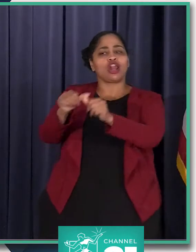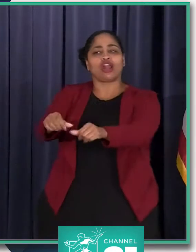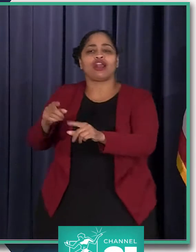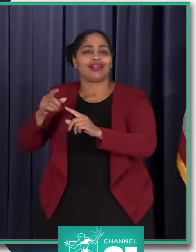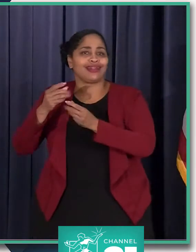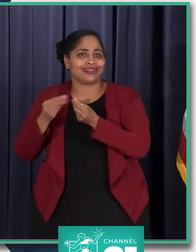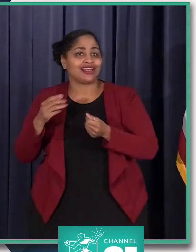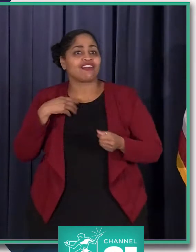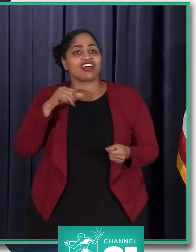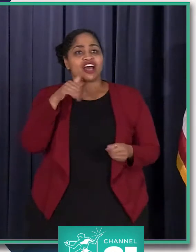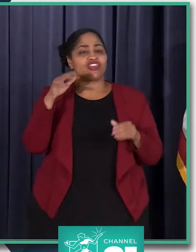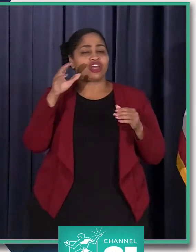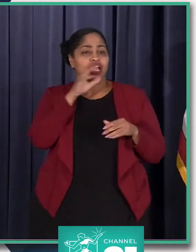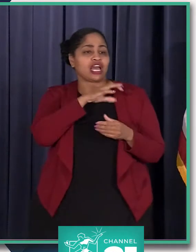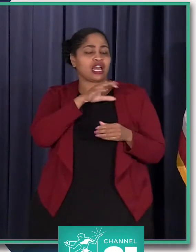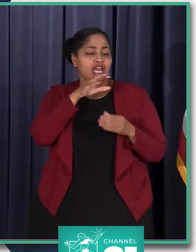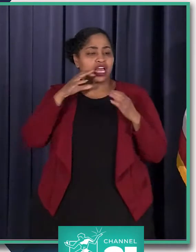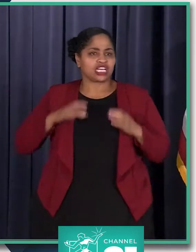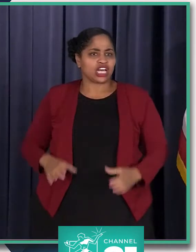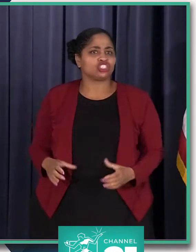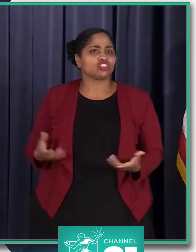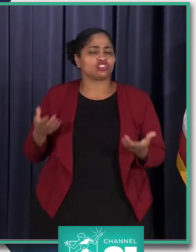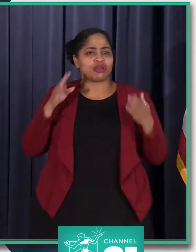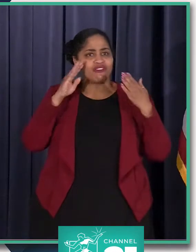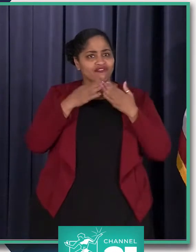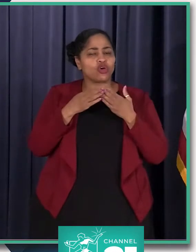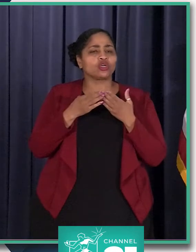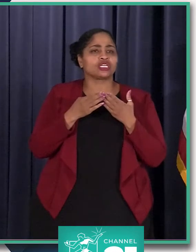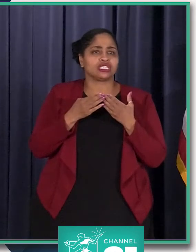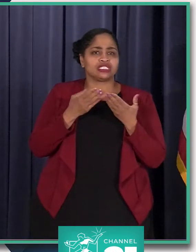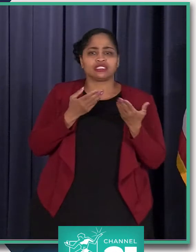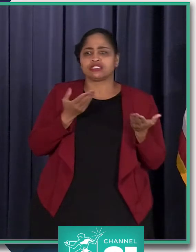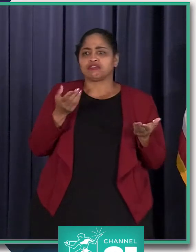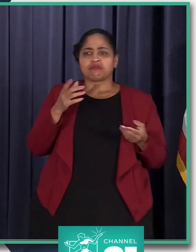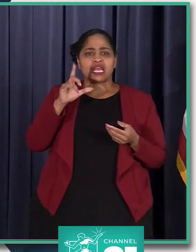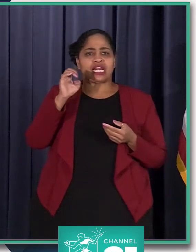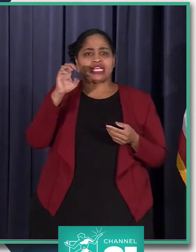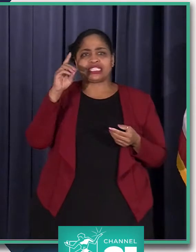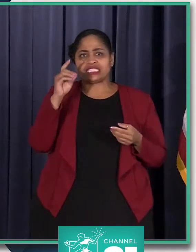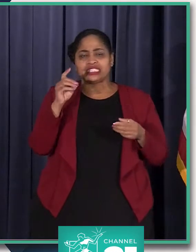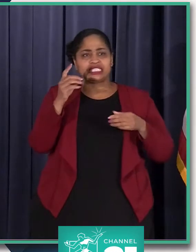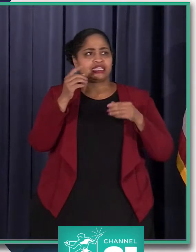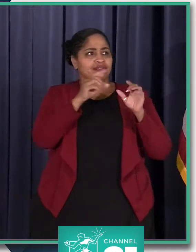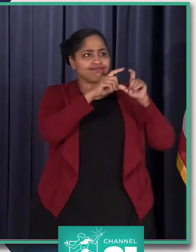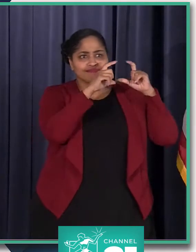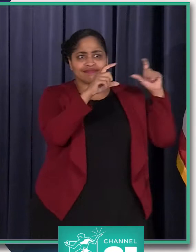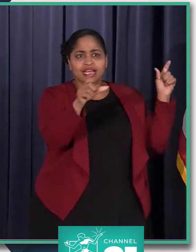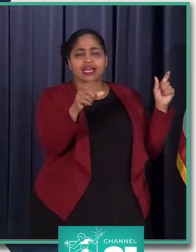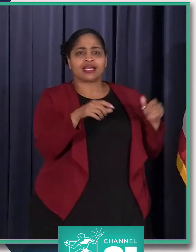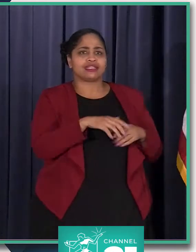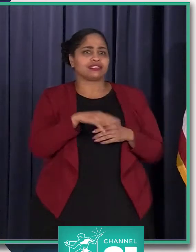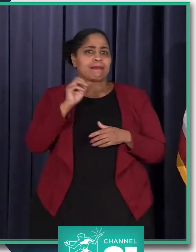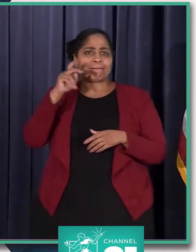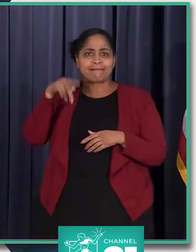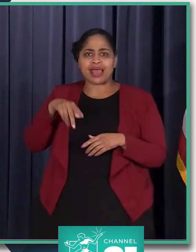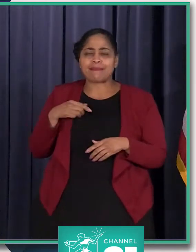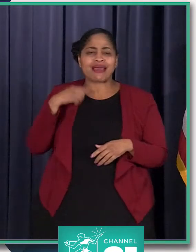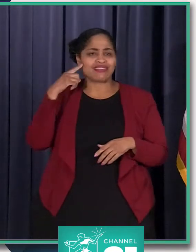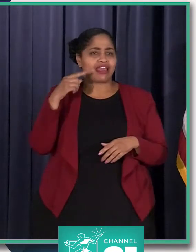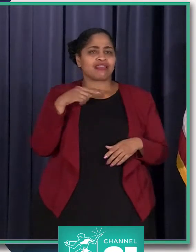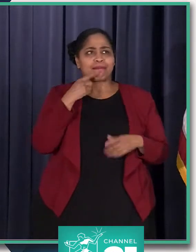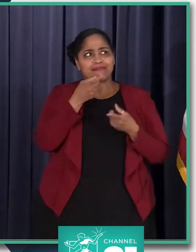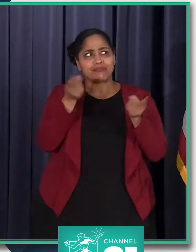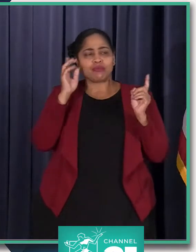other customer-focused amenities like LED signs, interactive schedule maps that we're working on. I think the public will be